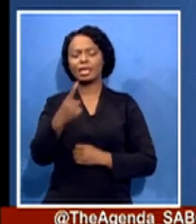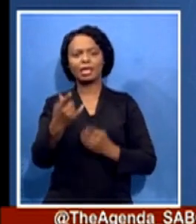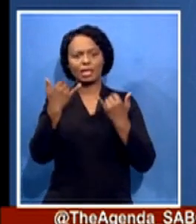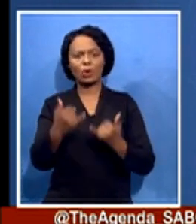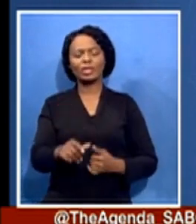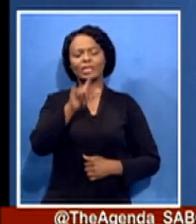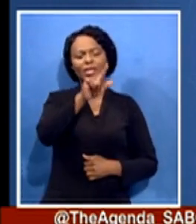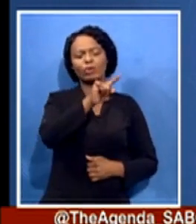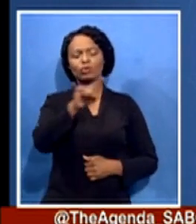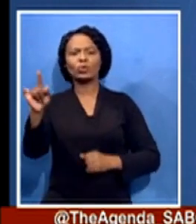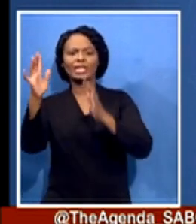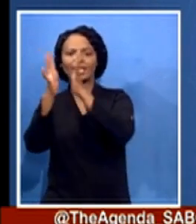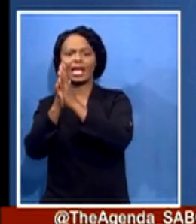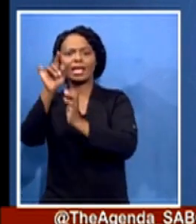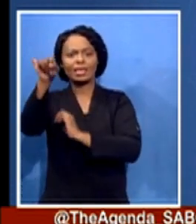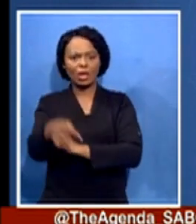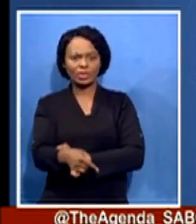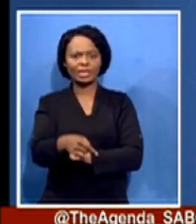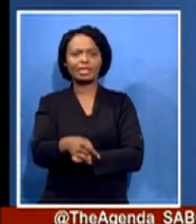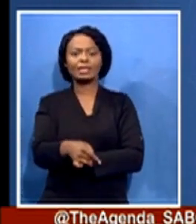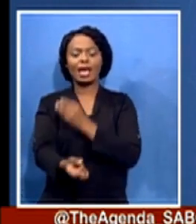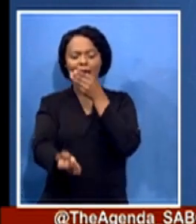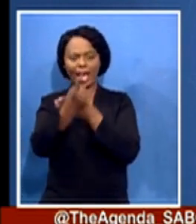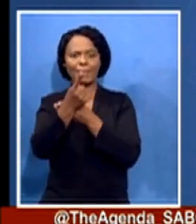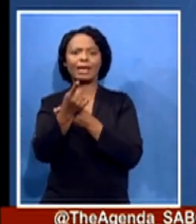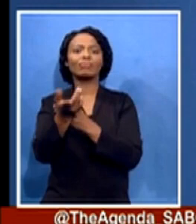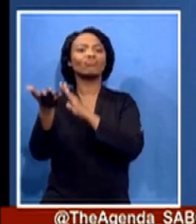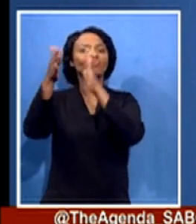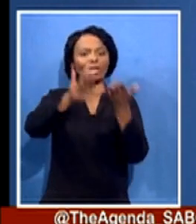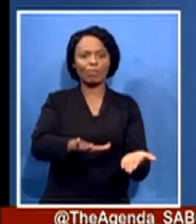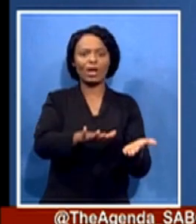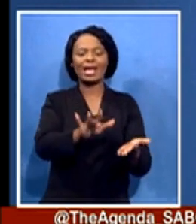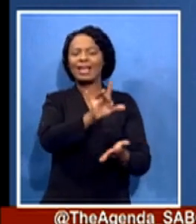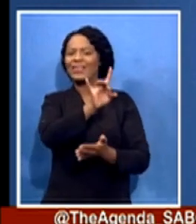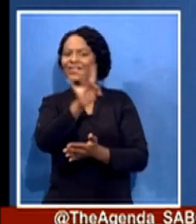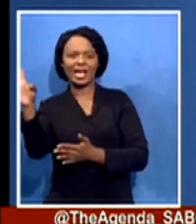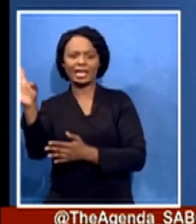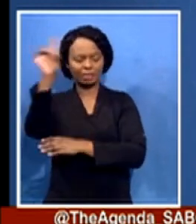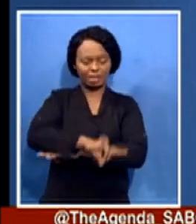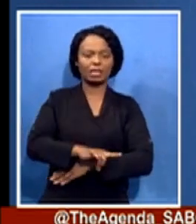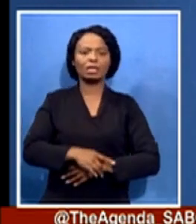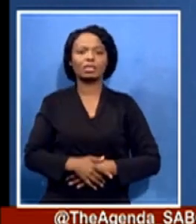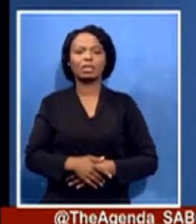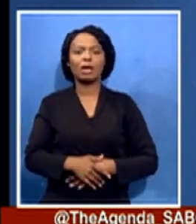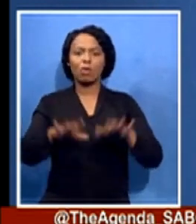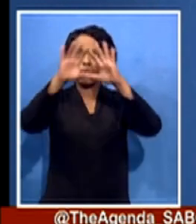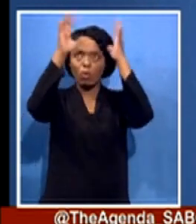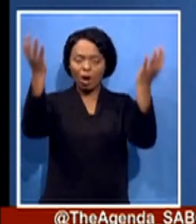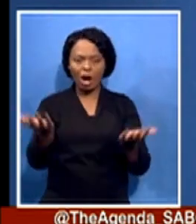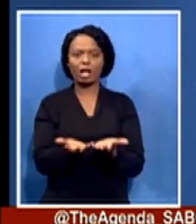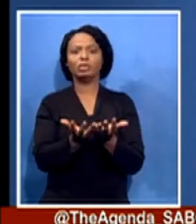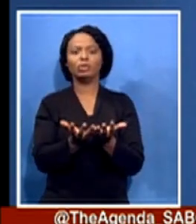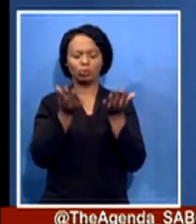fatalities, deaths a day around the world. It gives you a sense of what we're dealing with here. And she went on to say that